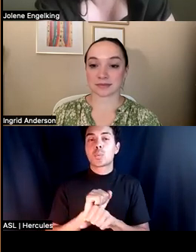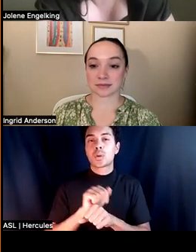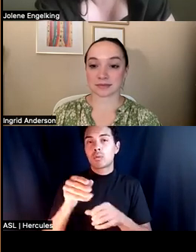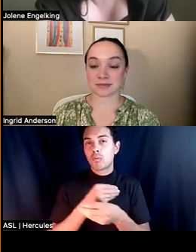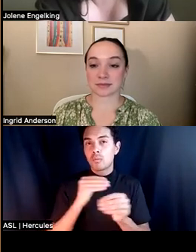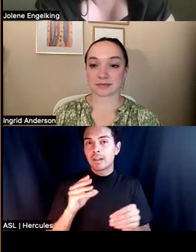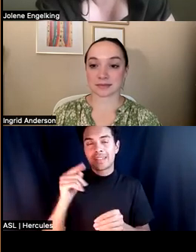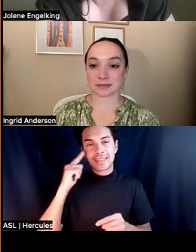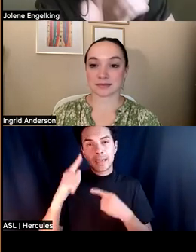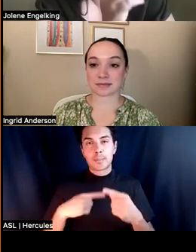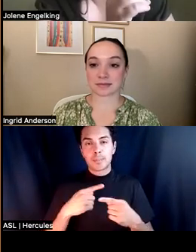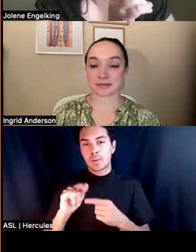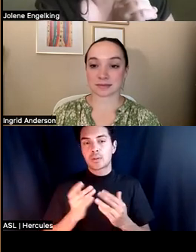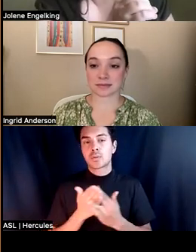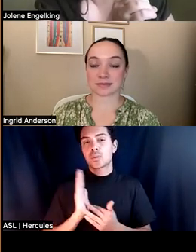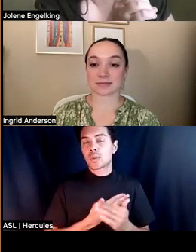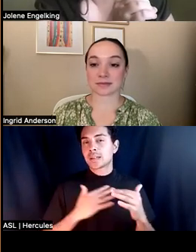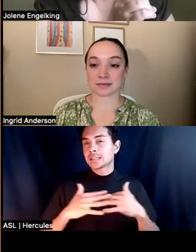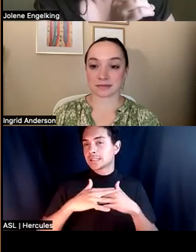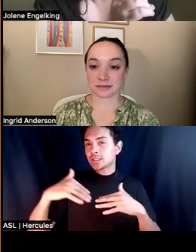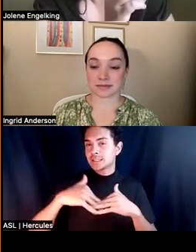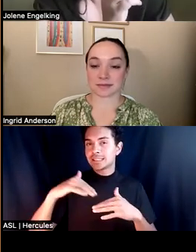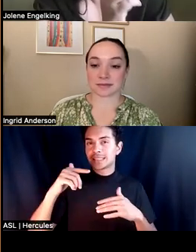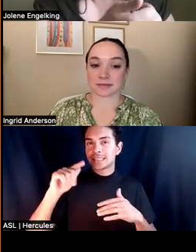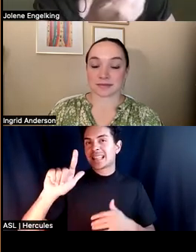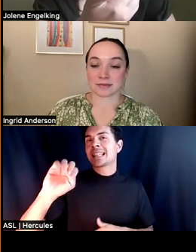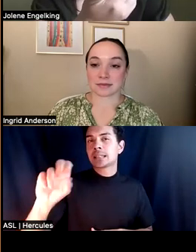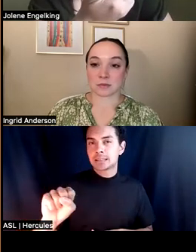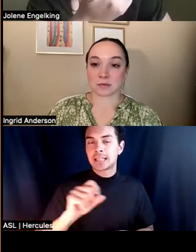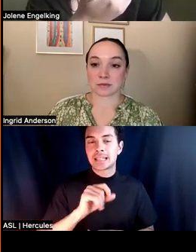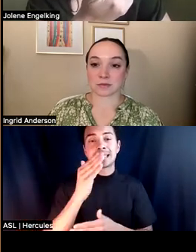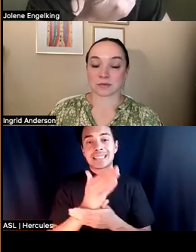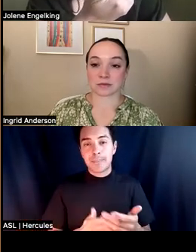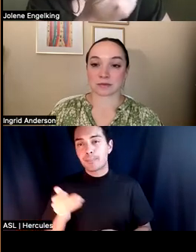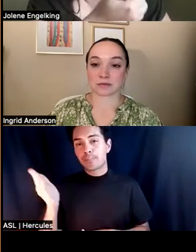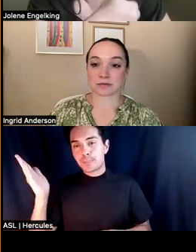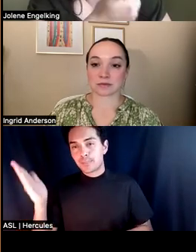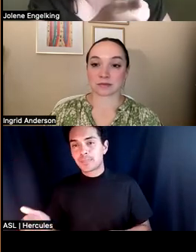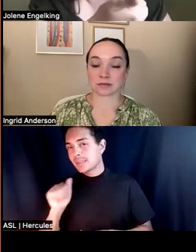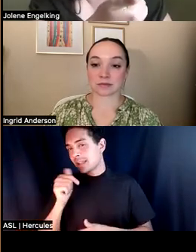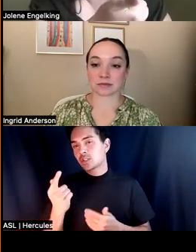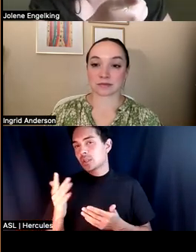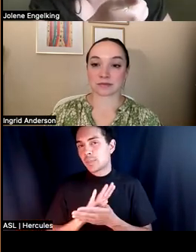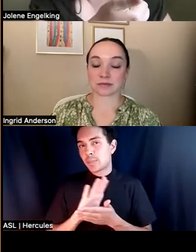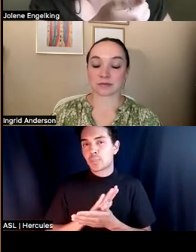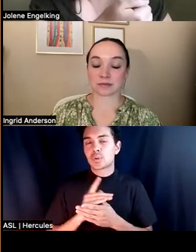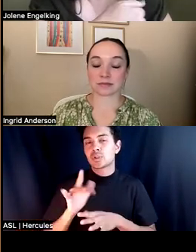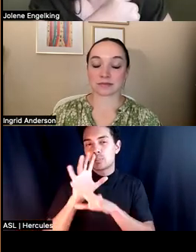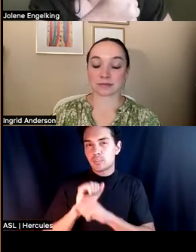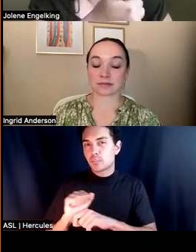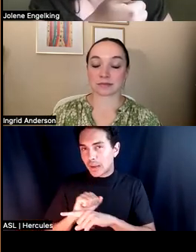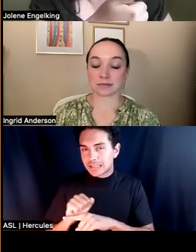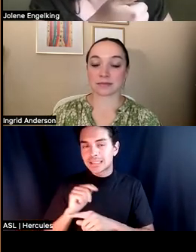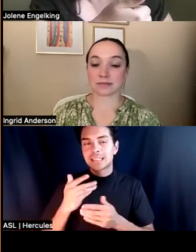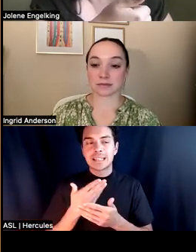about it through an Indigenous lens, right? And so, and some of those are just going to be, some of these aren't even papers, they're the practices that we do, the ways